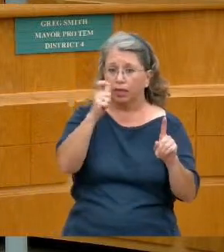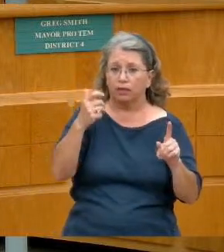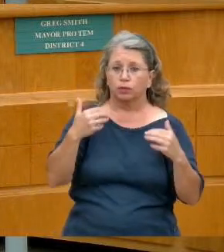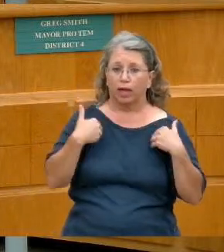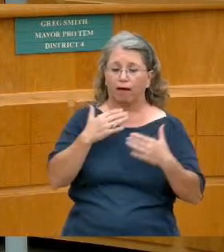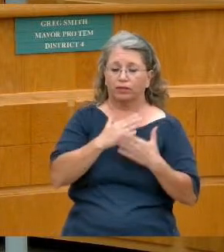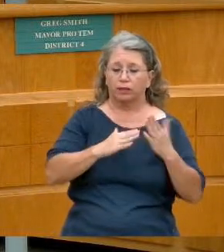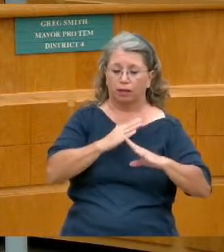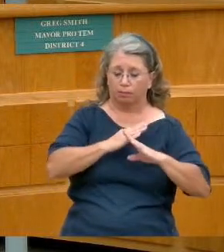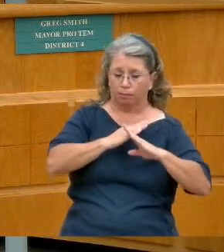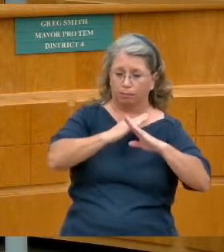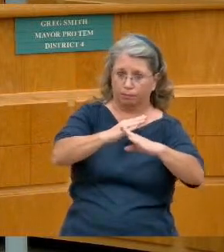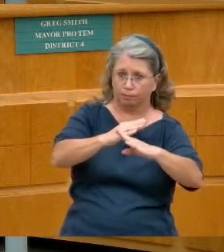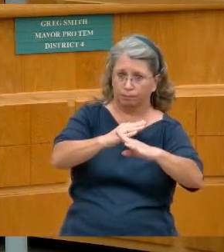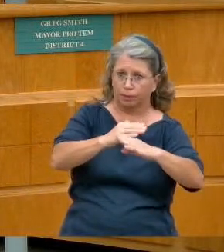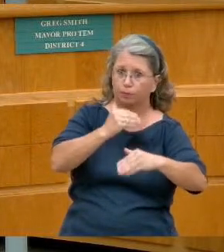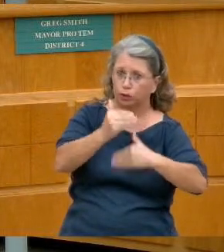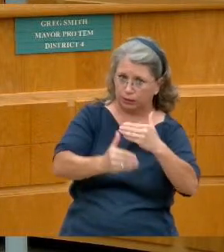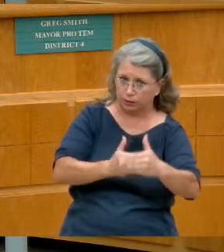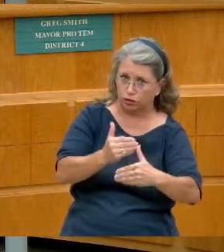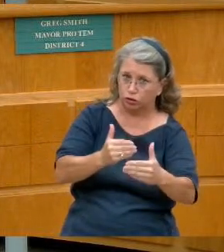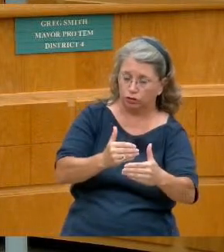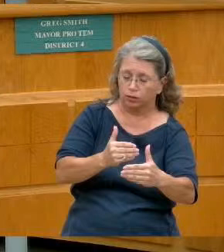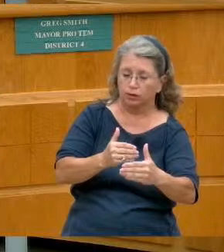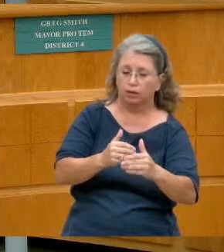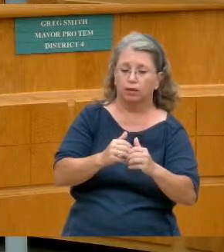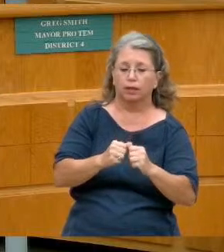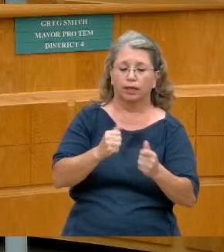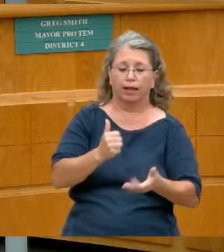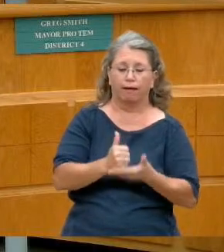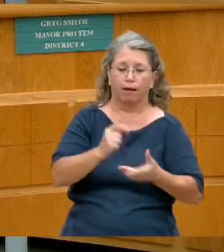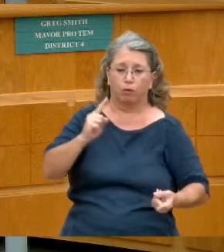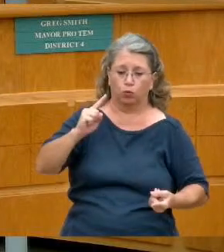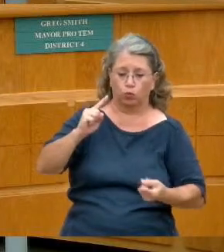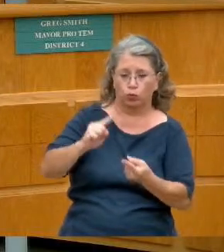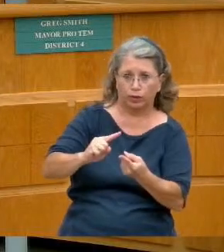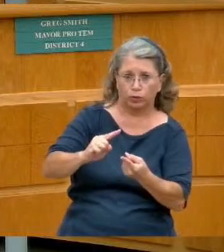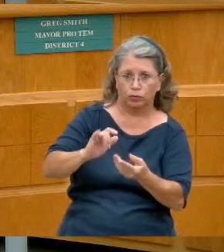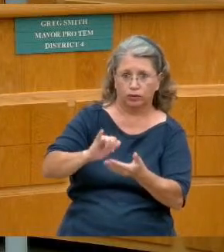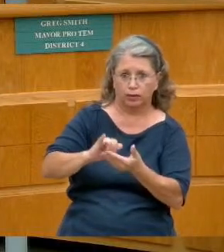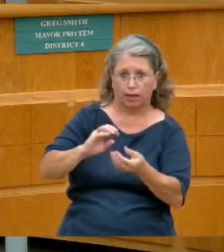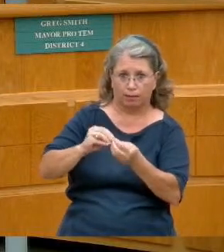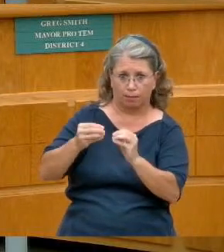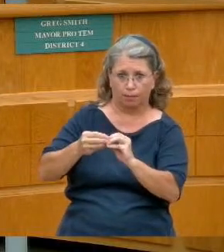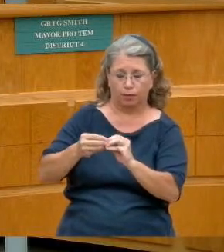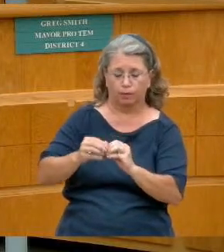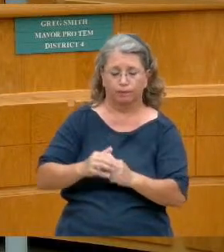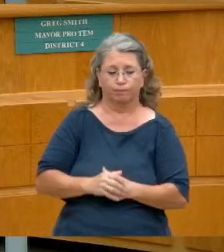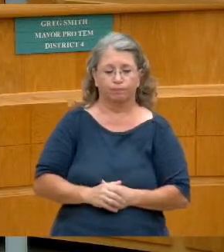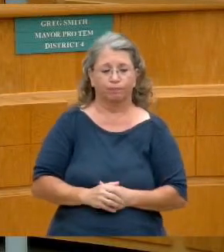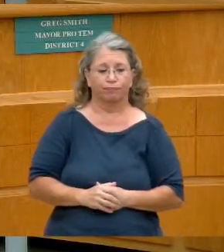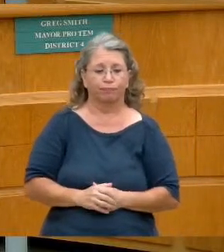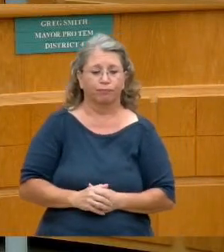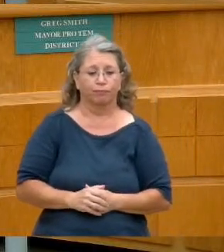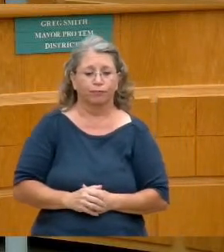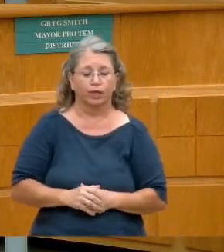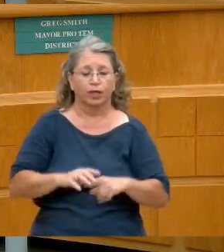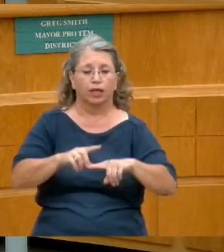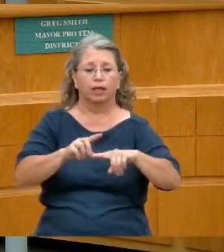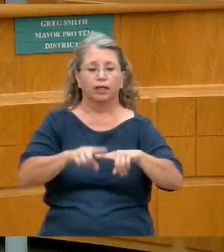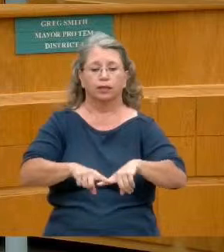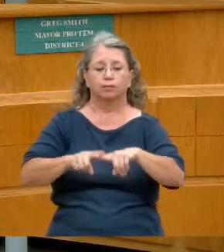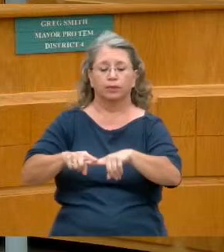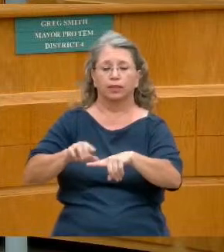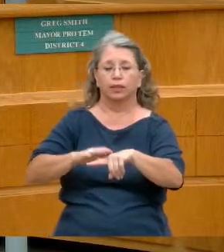to reduce this transmission rate. Our estimate of it right now, and depending upon the way these case numbers come